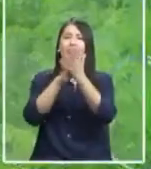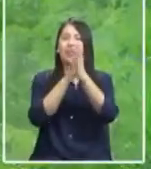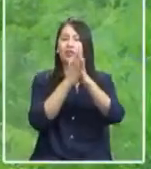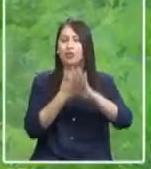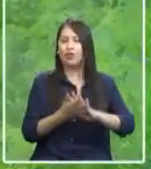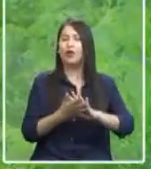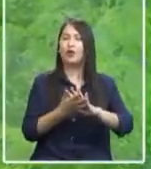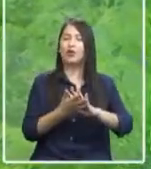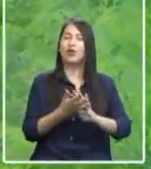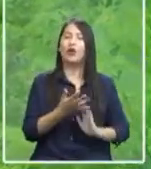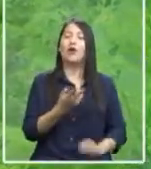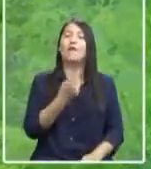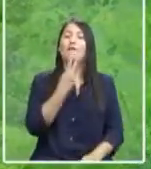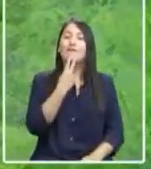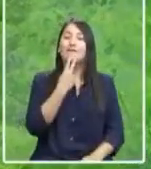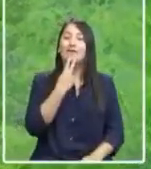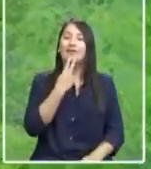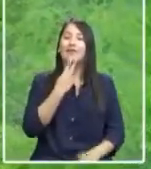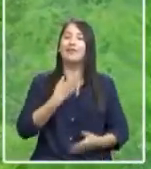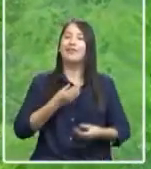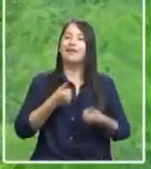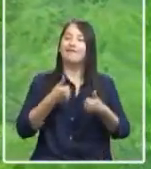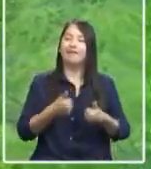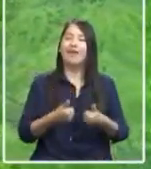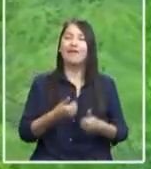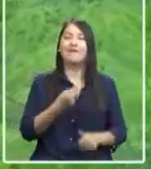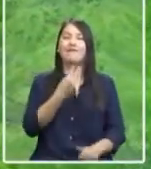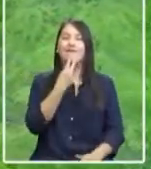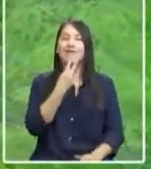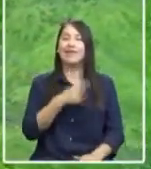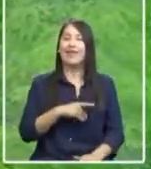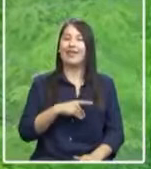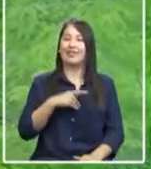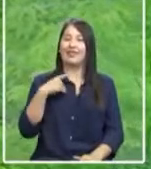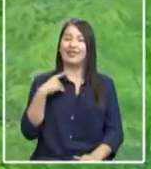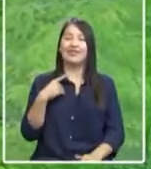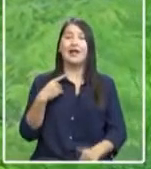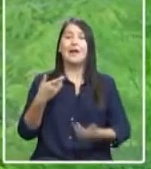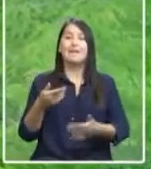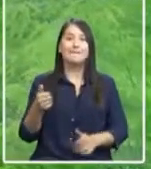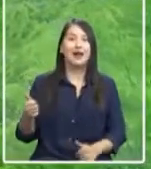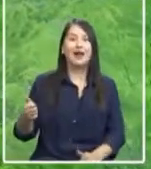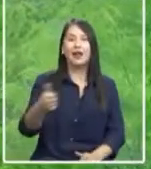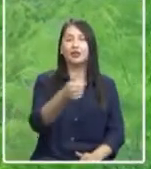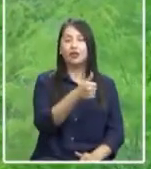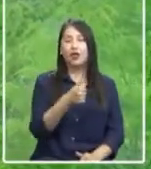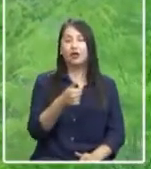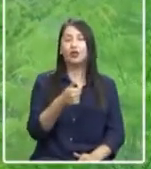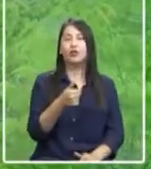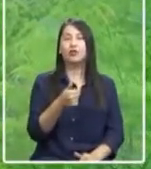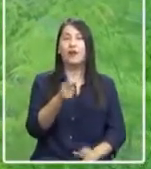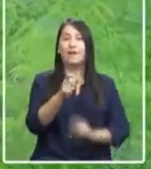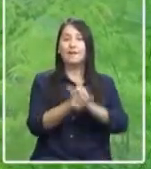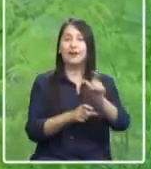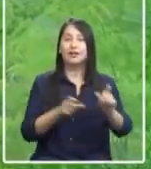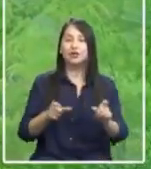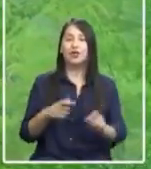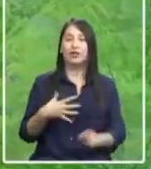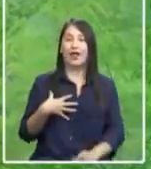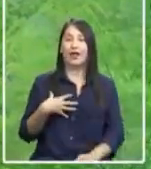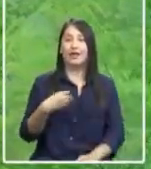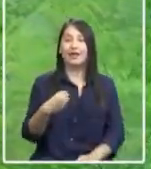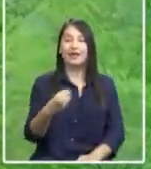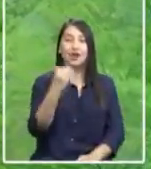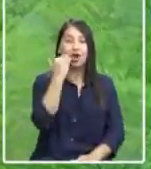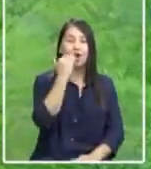go. So this is where the decision making, we have to build a future. We have to make up our mind. We have to